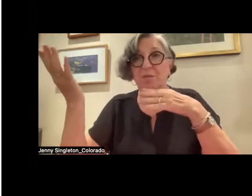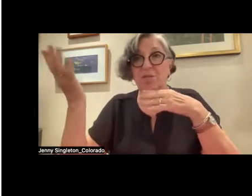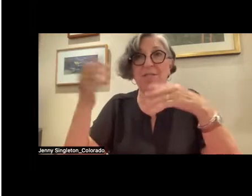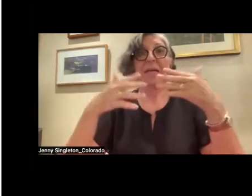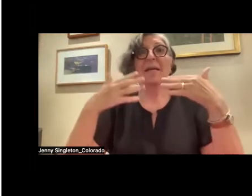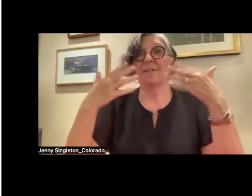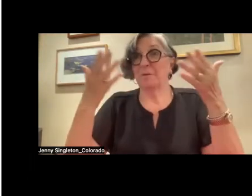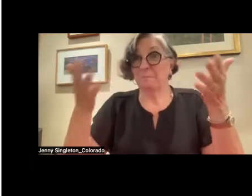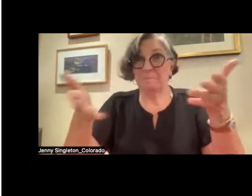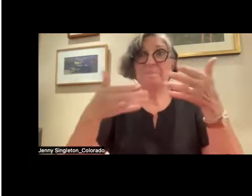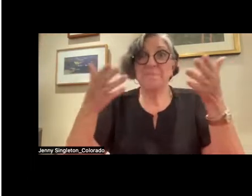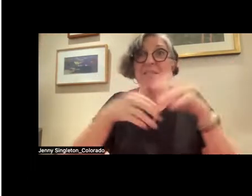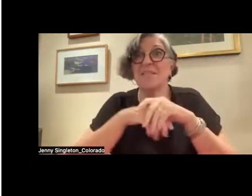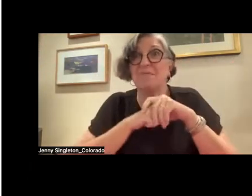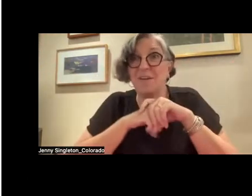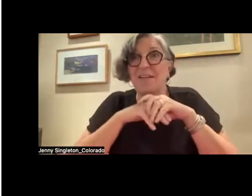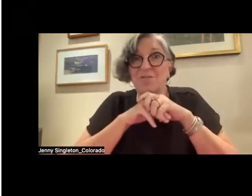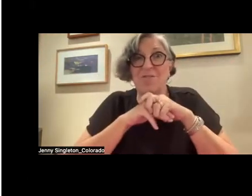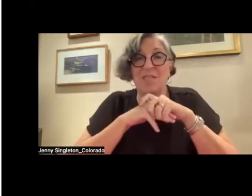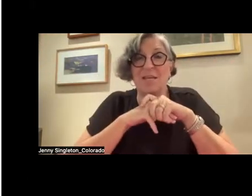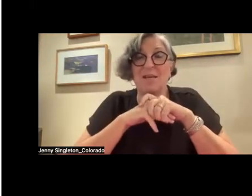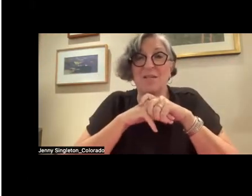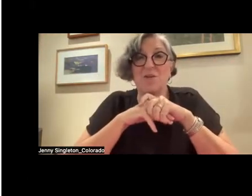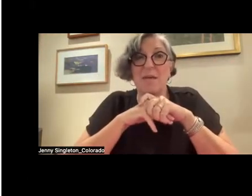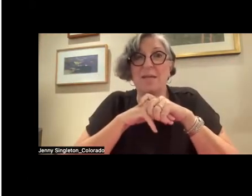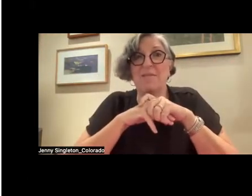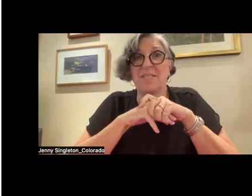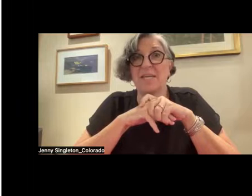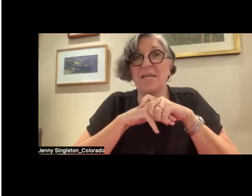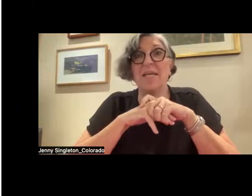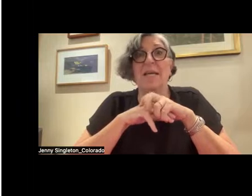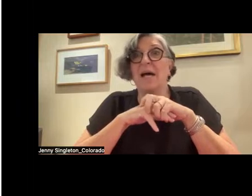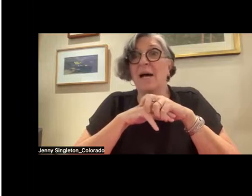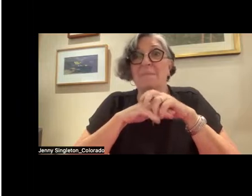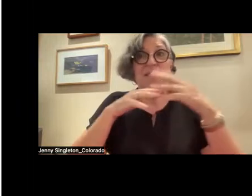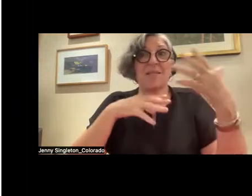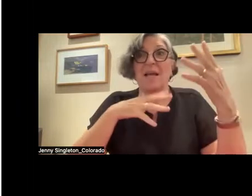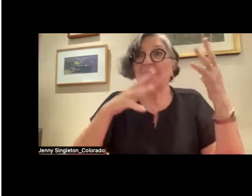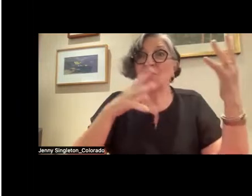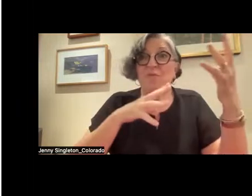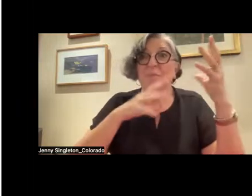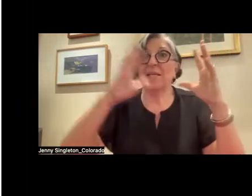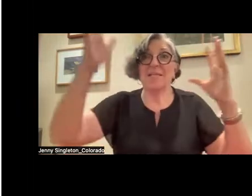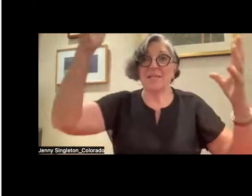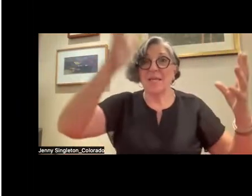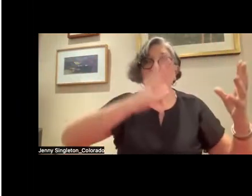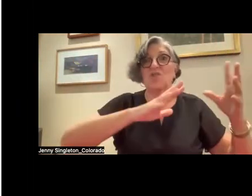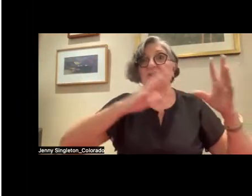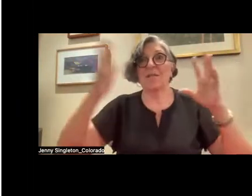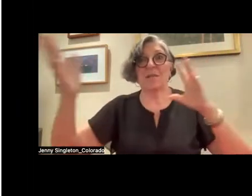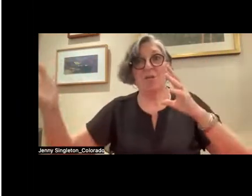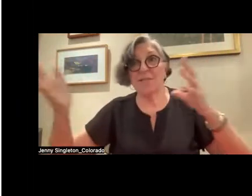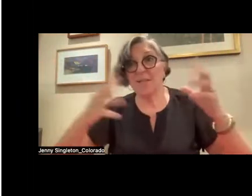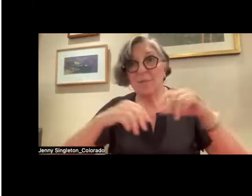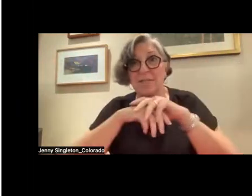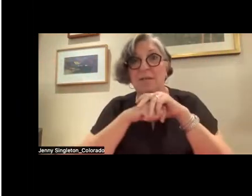spoken languages. So this is a very interesting domain of study. These sign language families, these